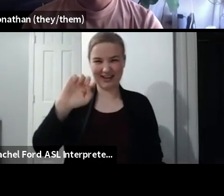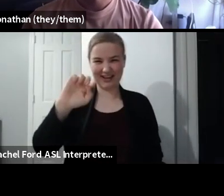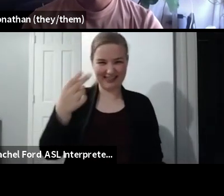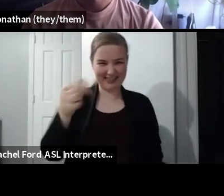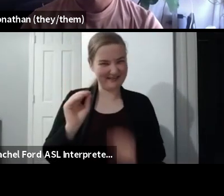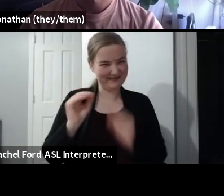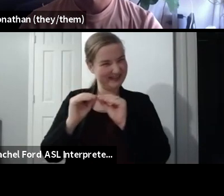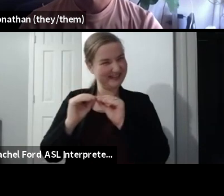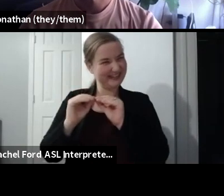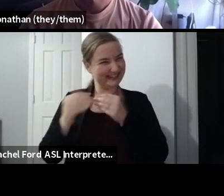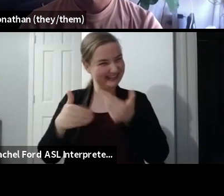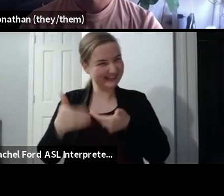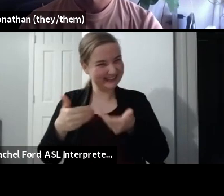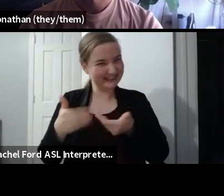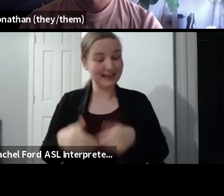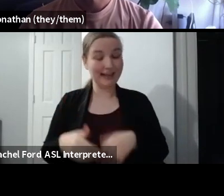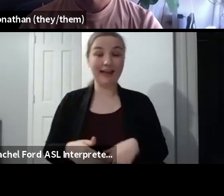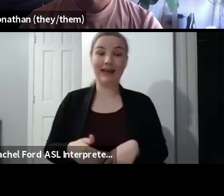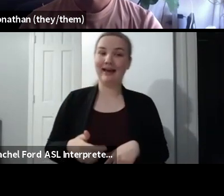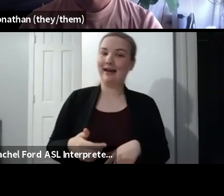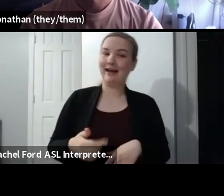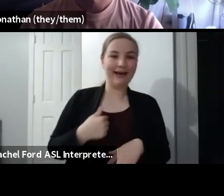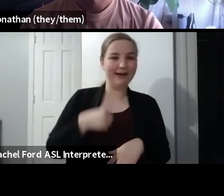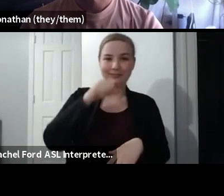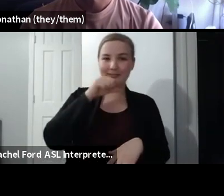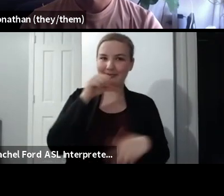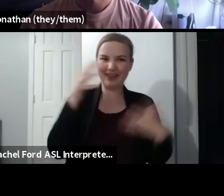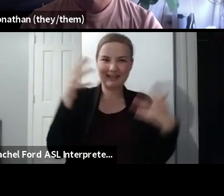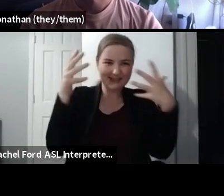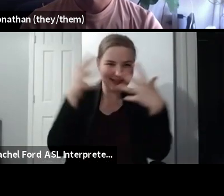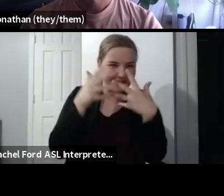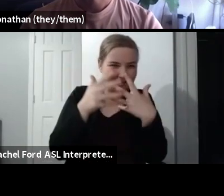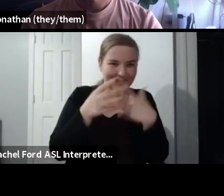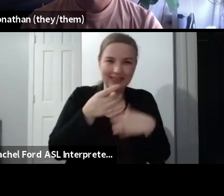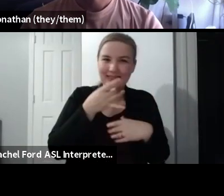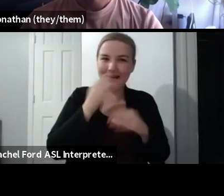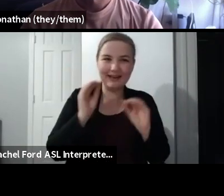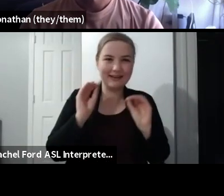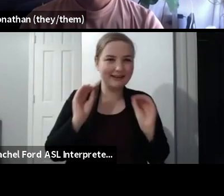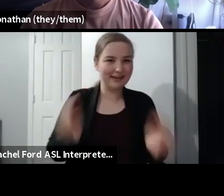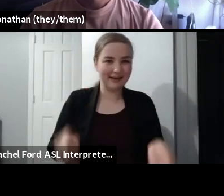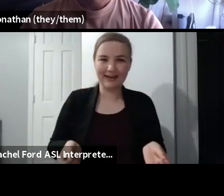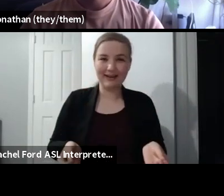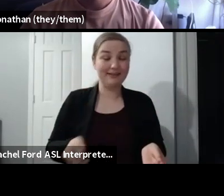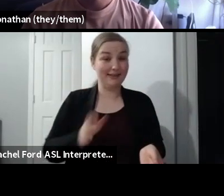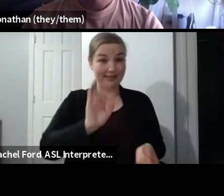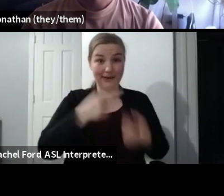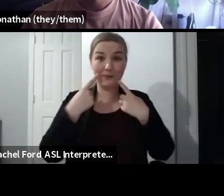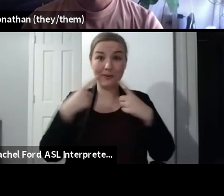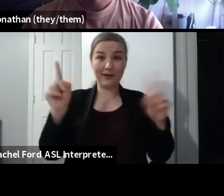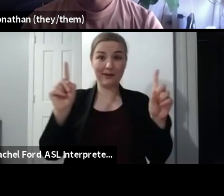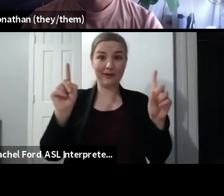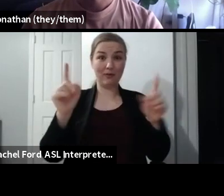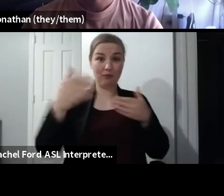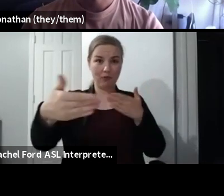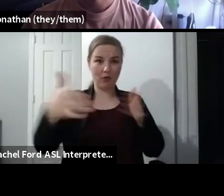I'm into the darkness, no light. I mean, this worked to get a pitch black room. I have to say, I have not